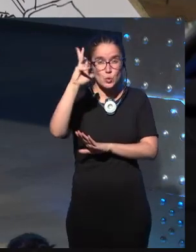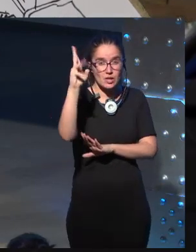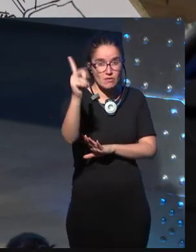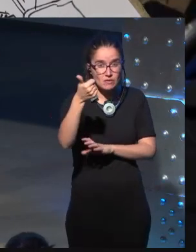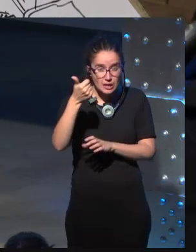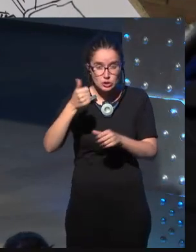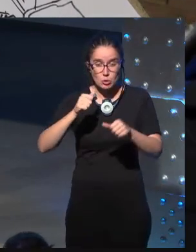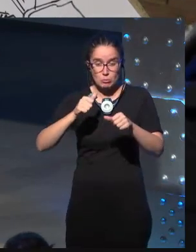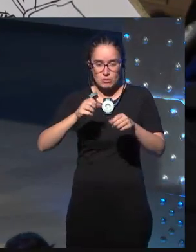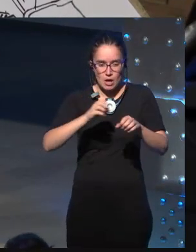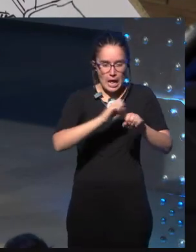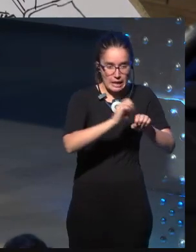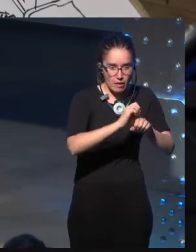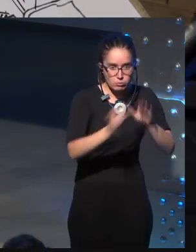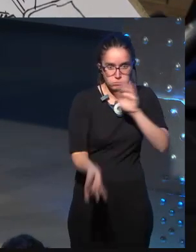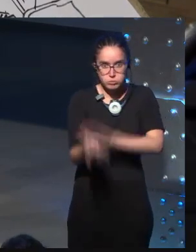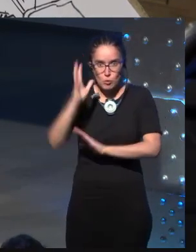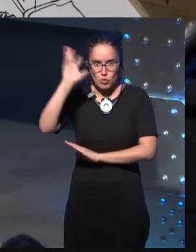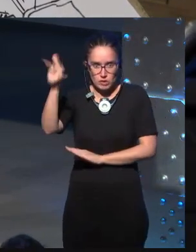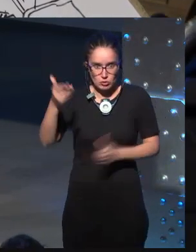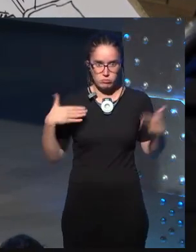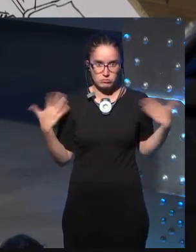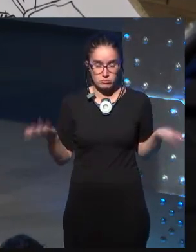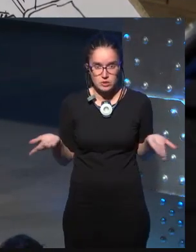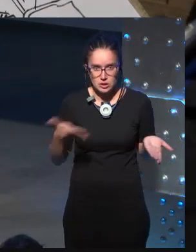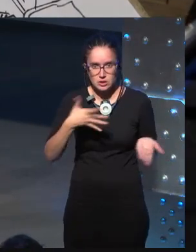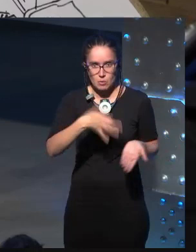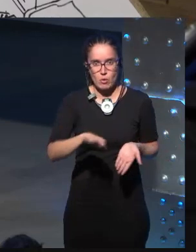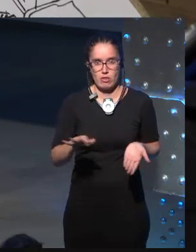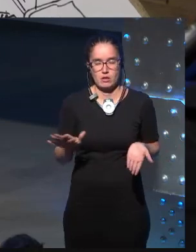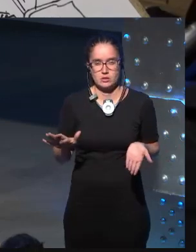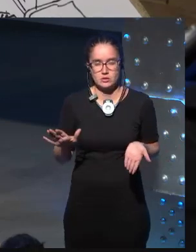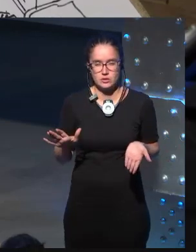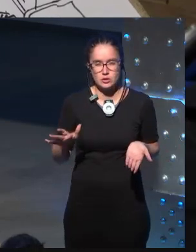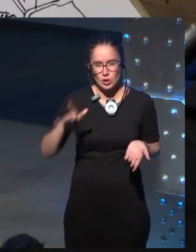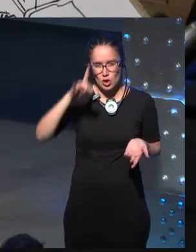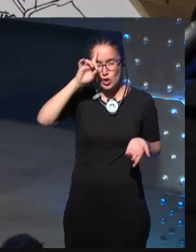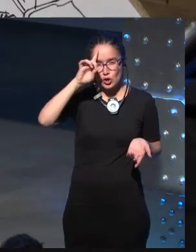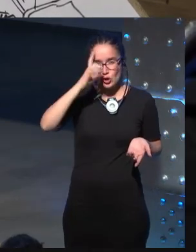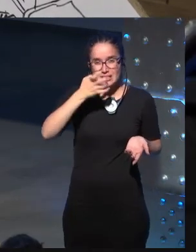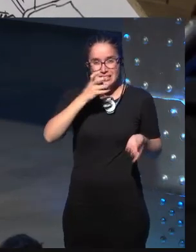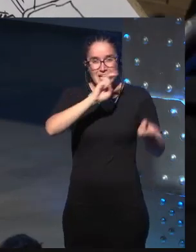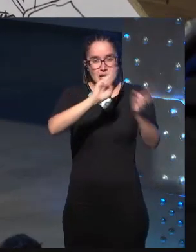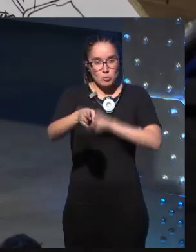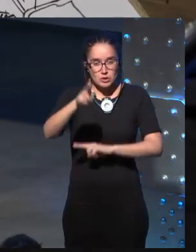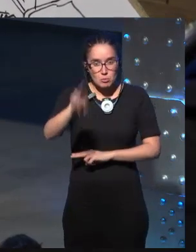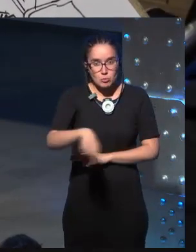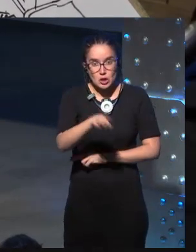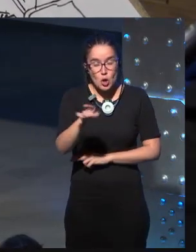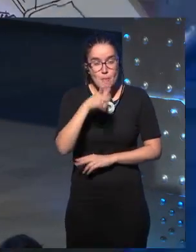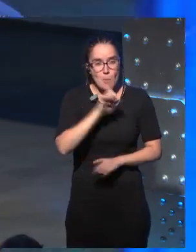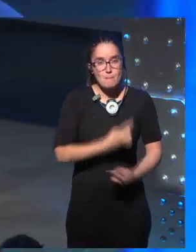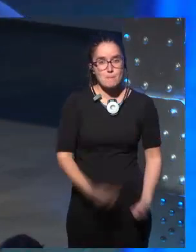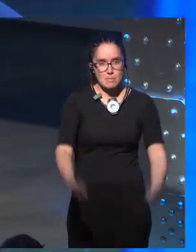nothing. I'm not saying it's the answer, but it was the first one, and it opened